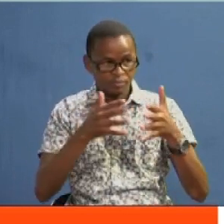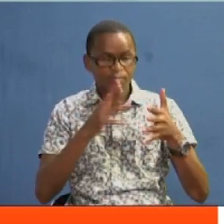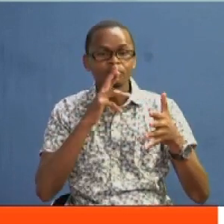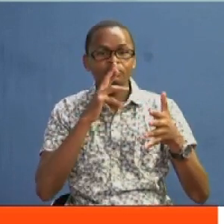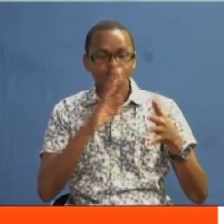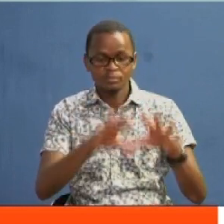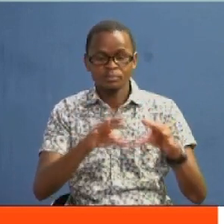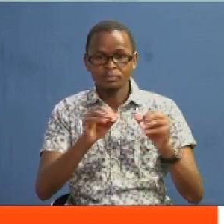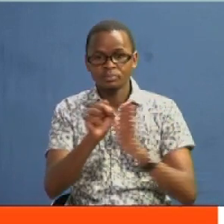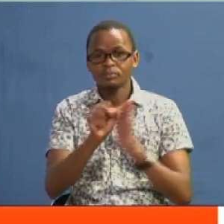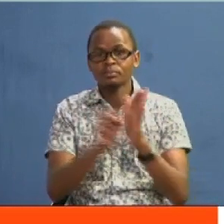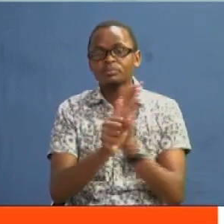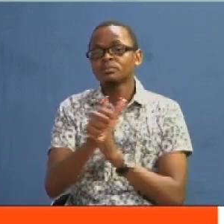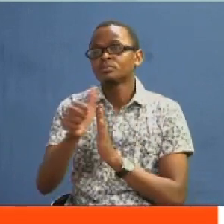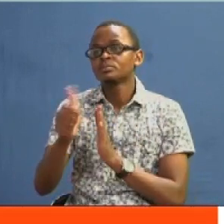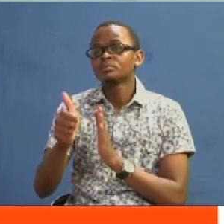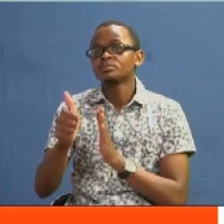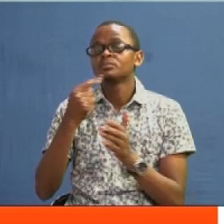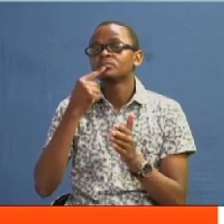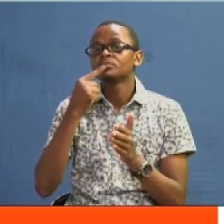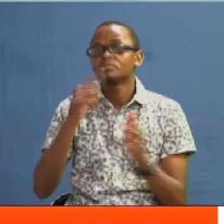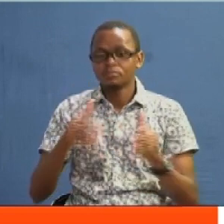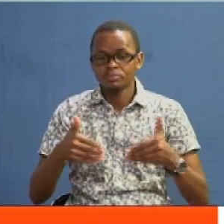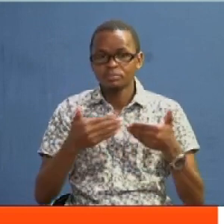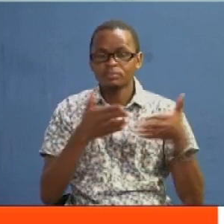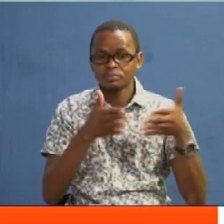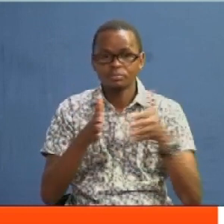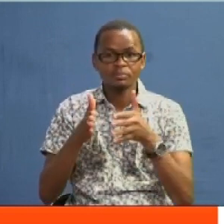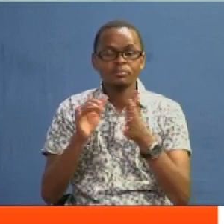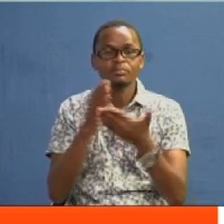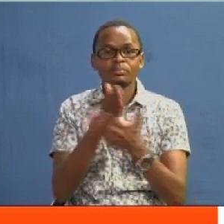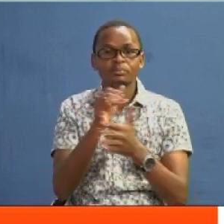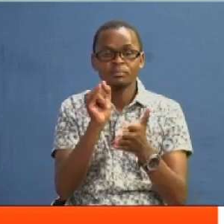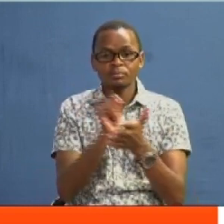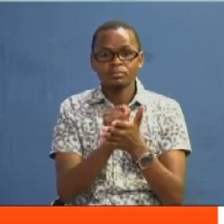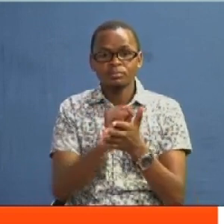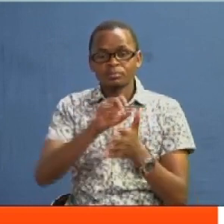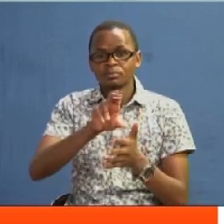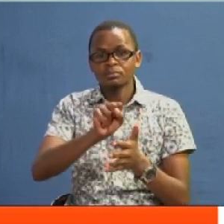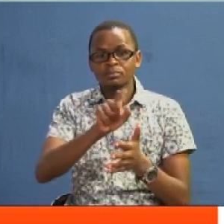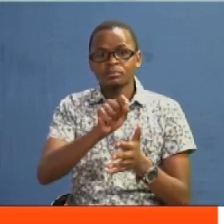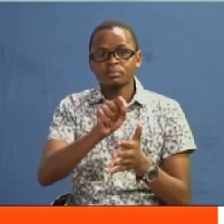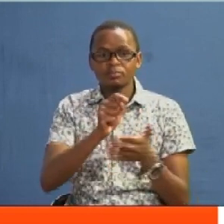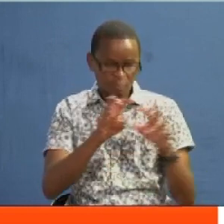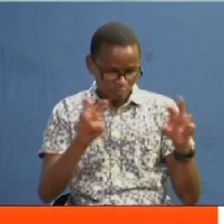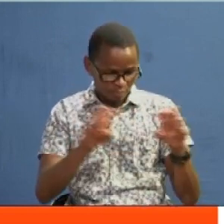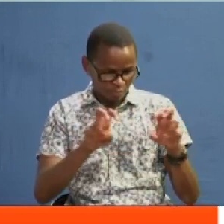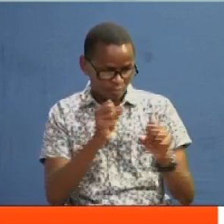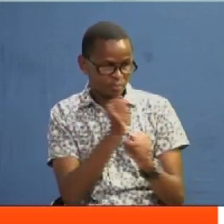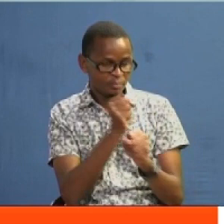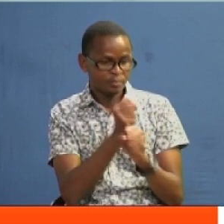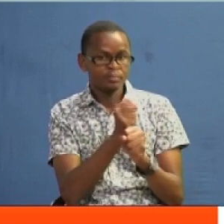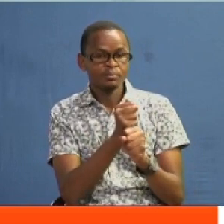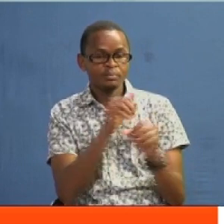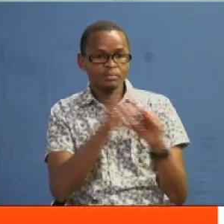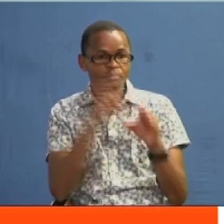this subject, other they are going to take this one. So you give them the opportunity. So through that, you just assess them as they do the work. You